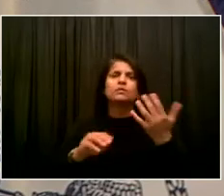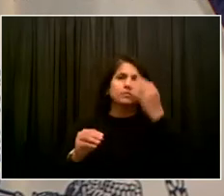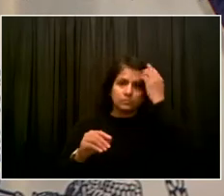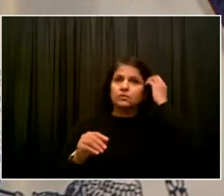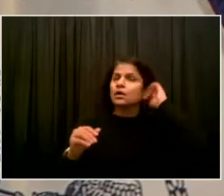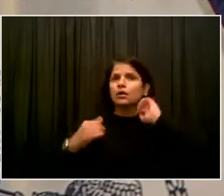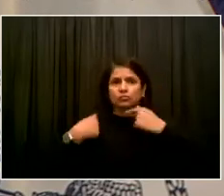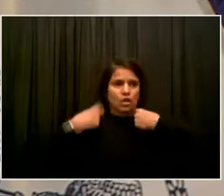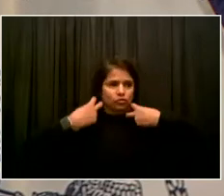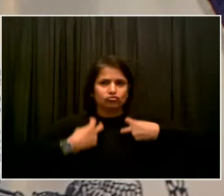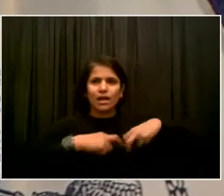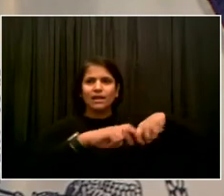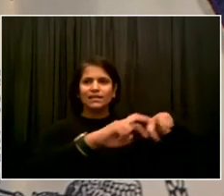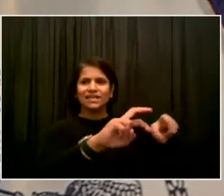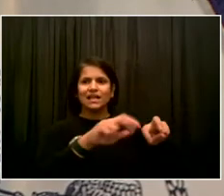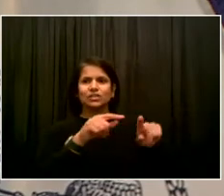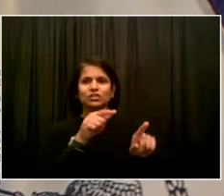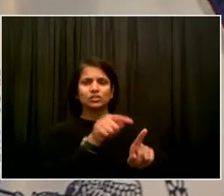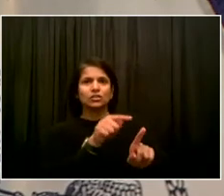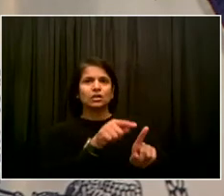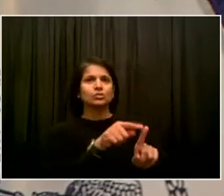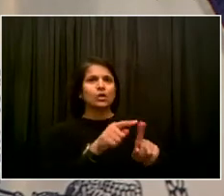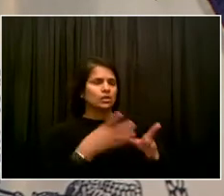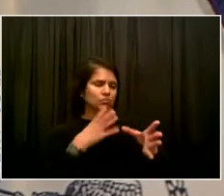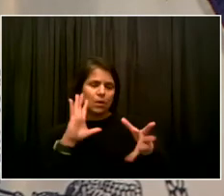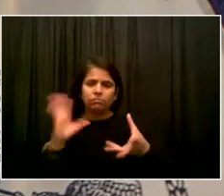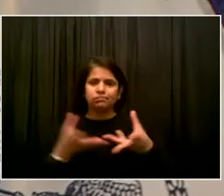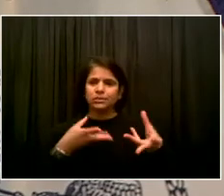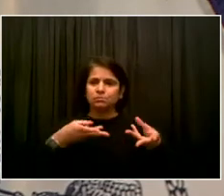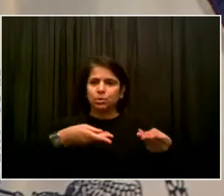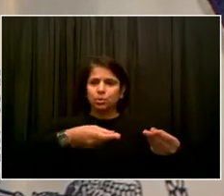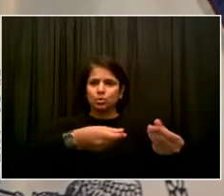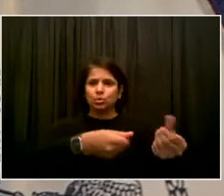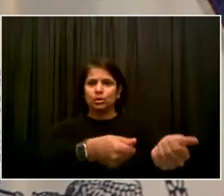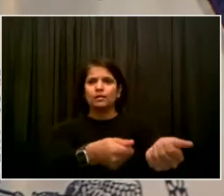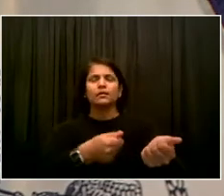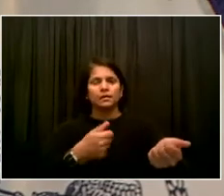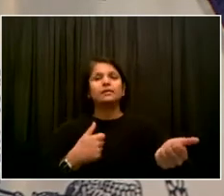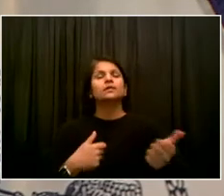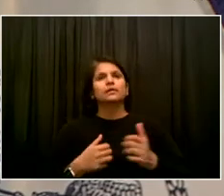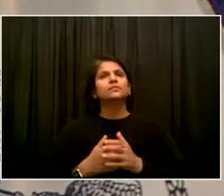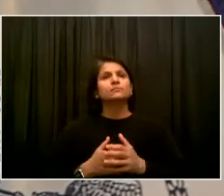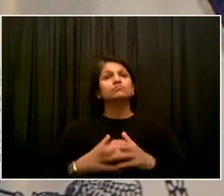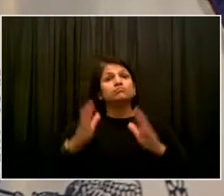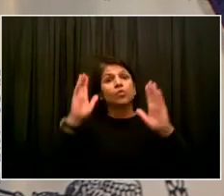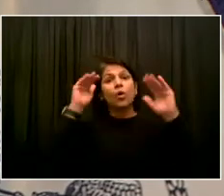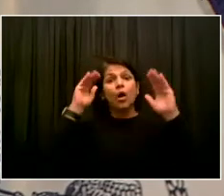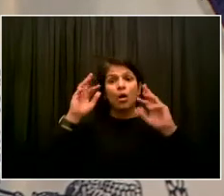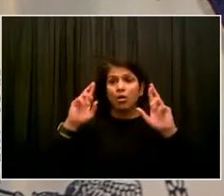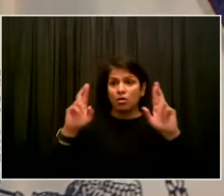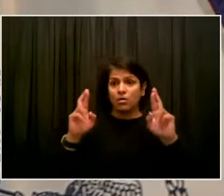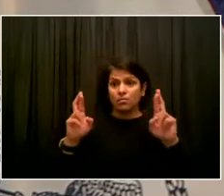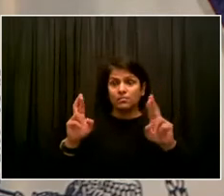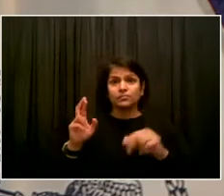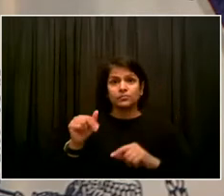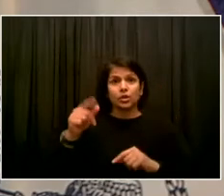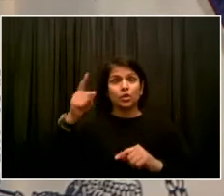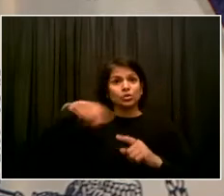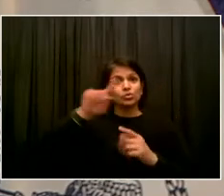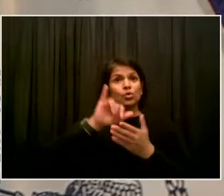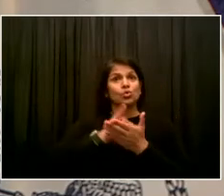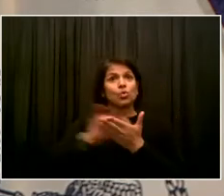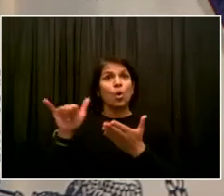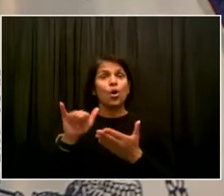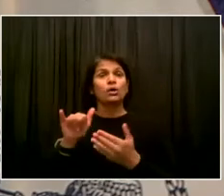closely with them. This is, I hope, New Yorkers will get to see this. This has been one of the smoothest and most collaborative and most